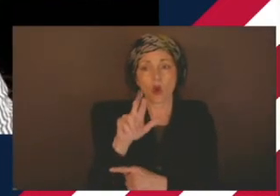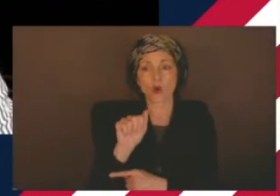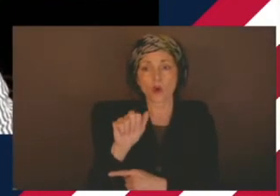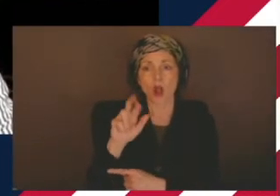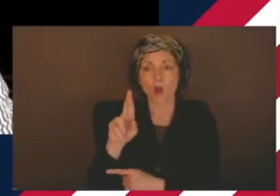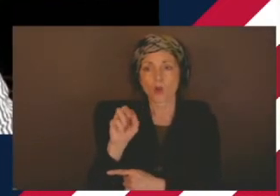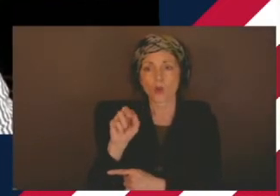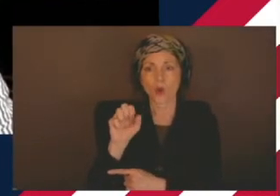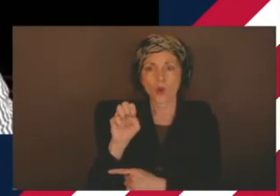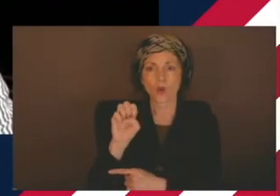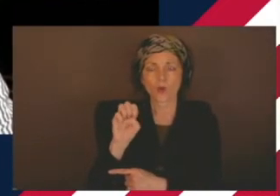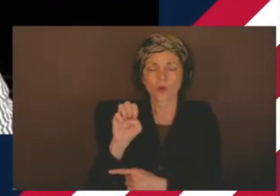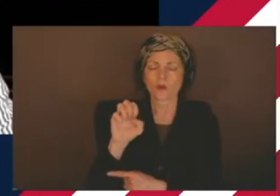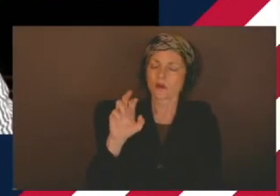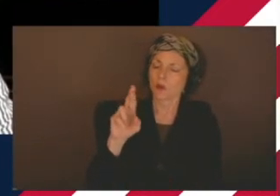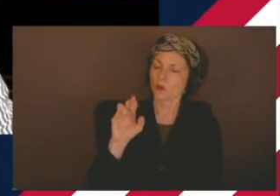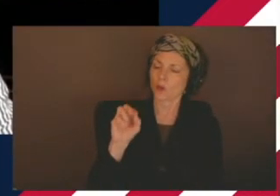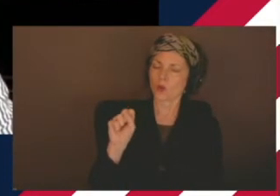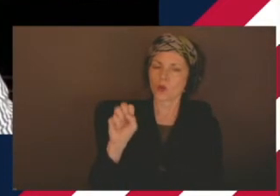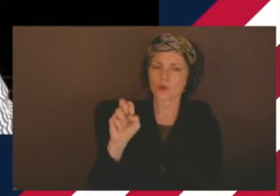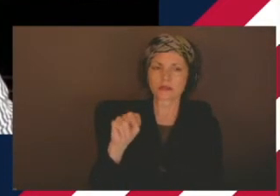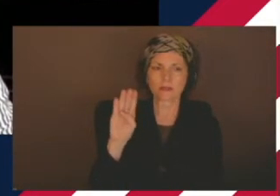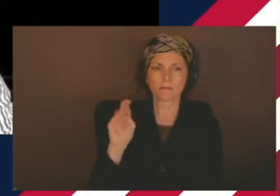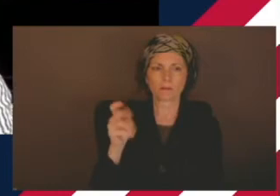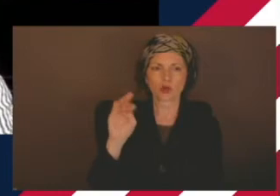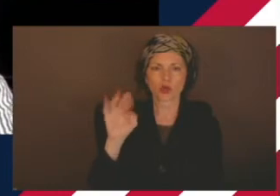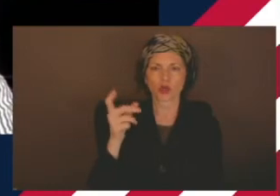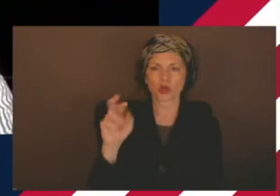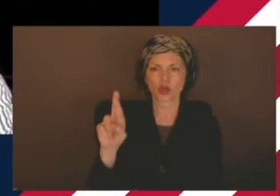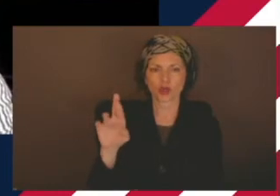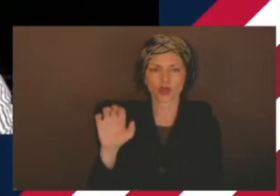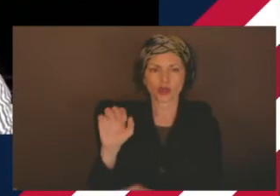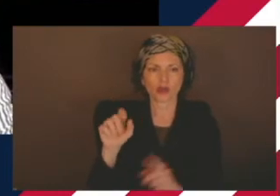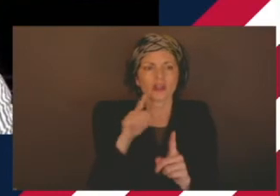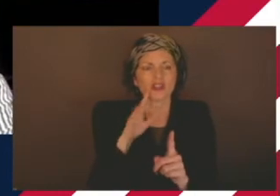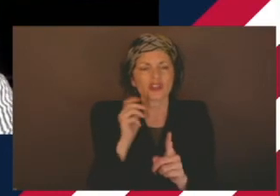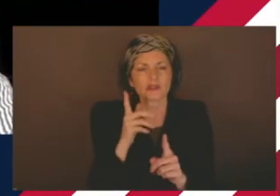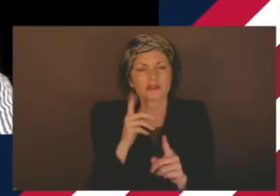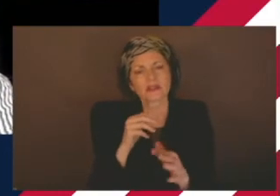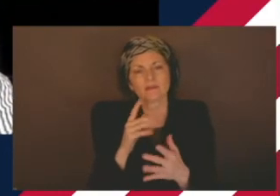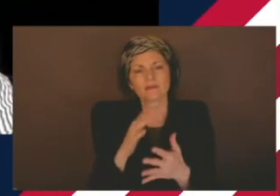Senior Fellow at the German Marshall Fund of the United States.